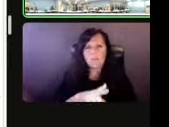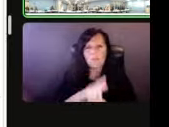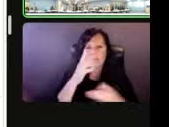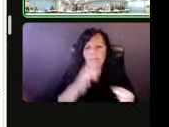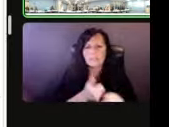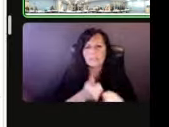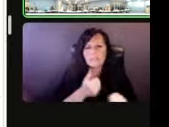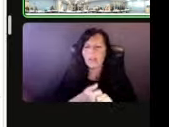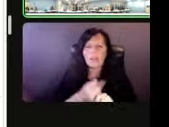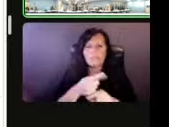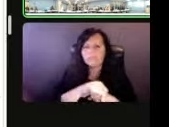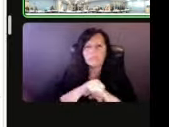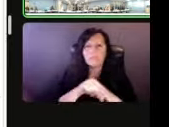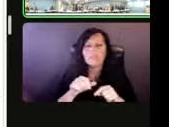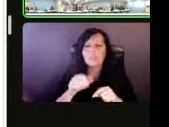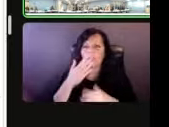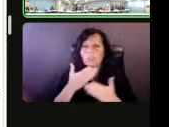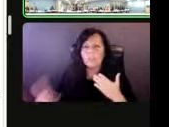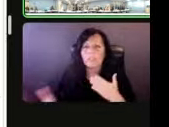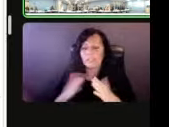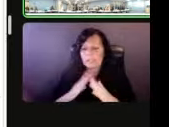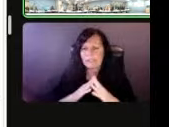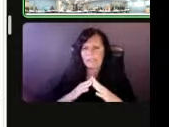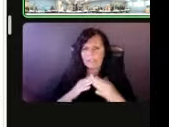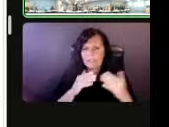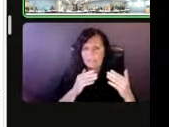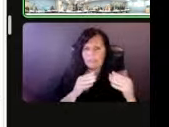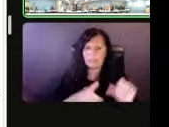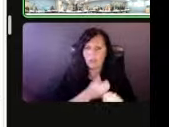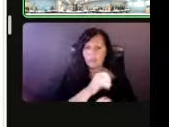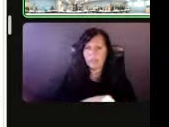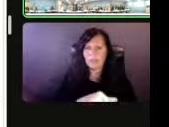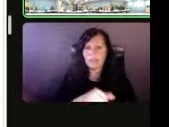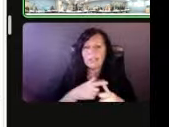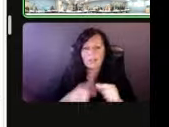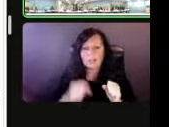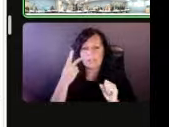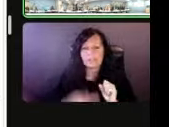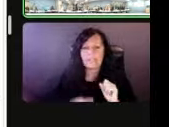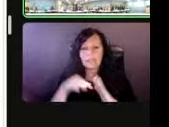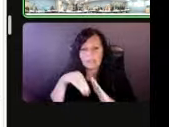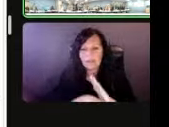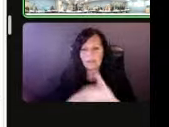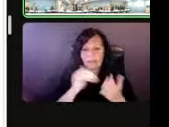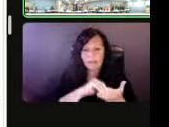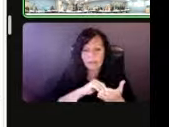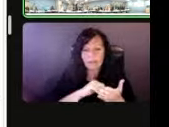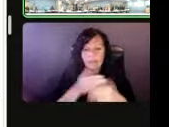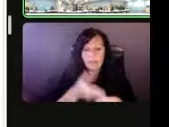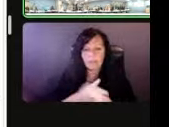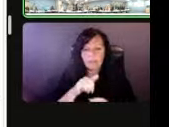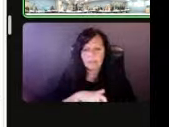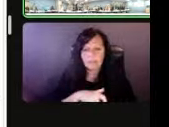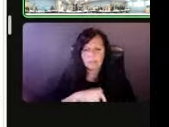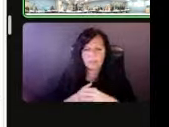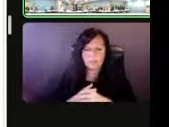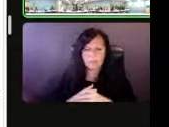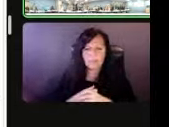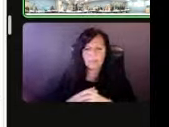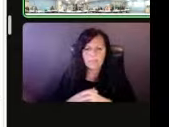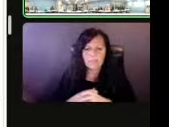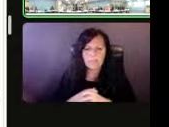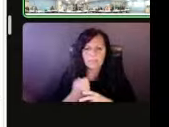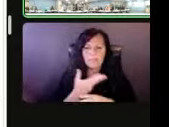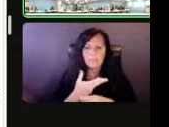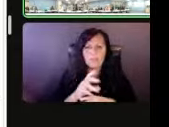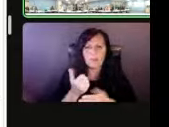really good thing that the city did that. And that's where you start to see the decline again right after that point. A couple other